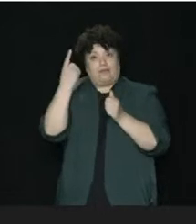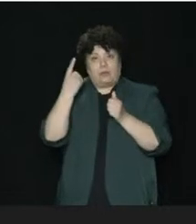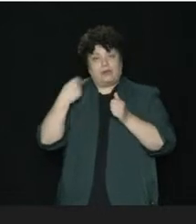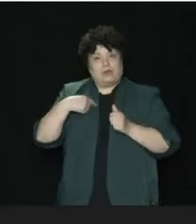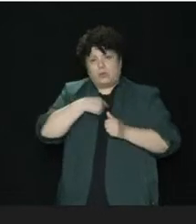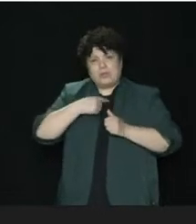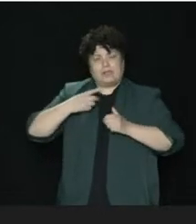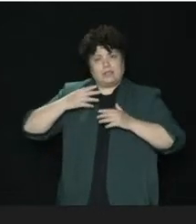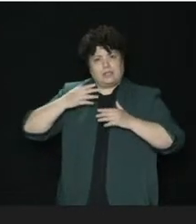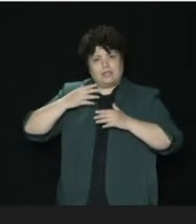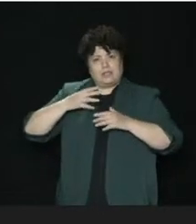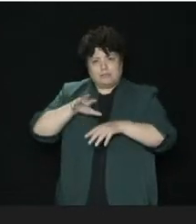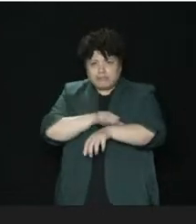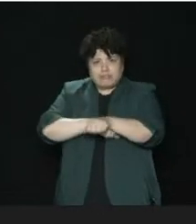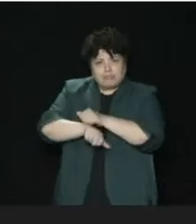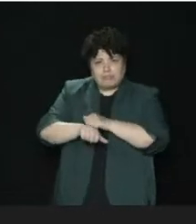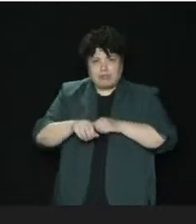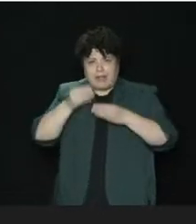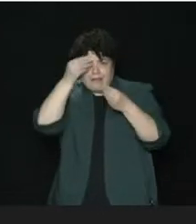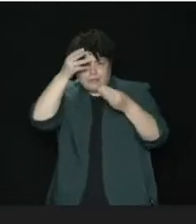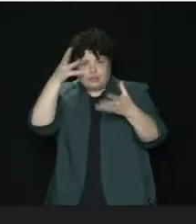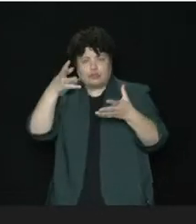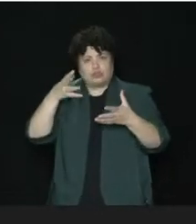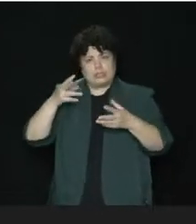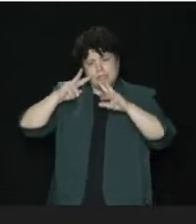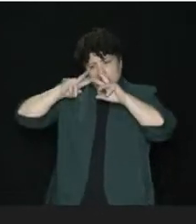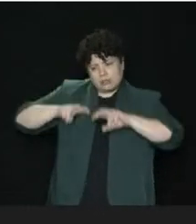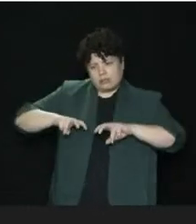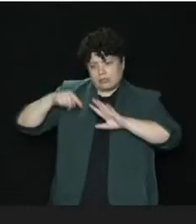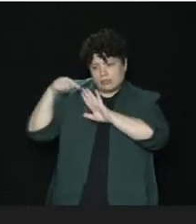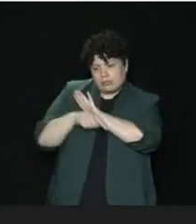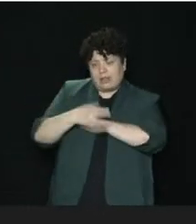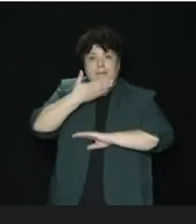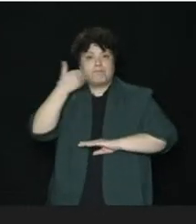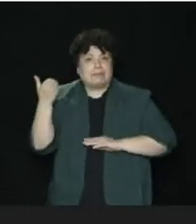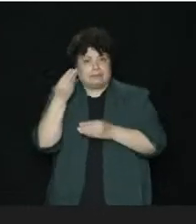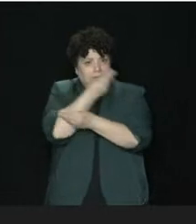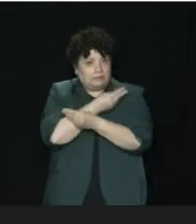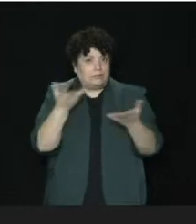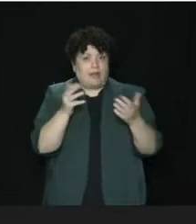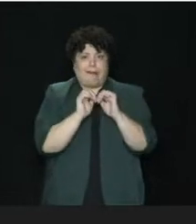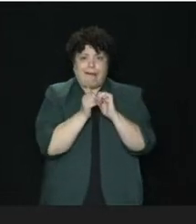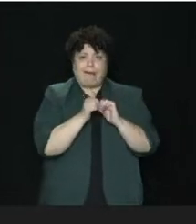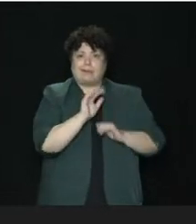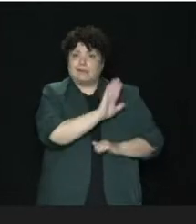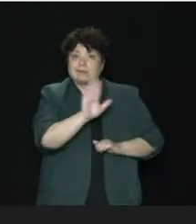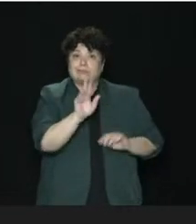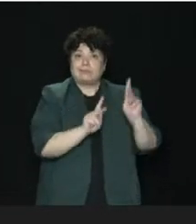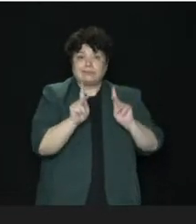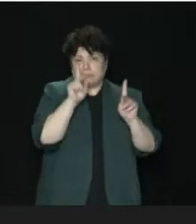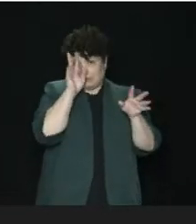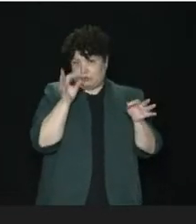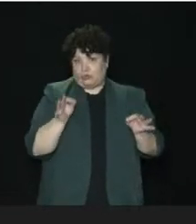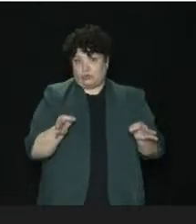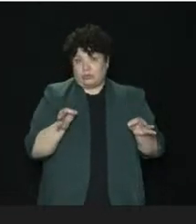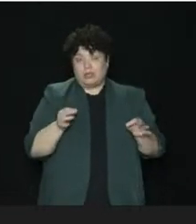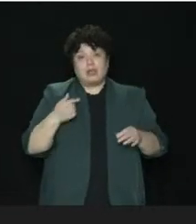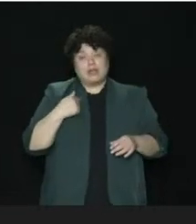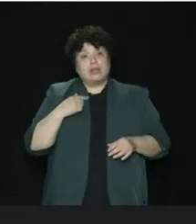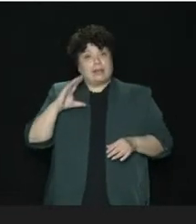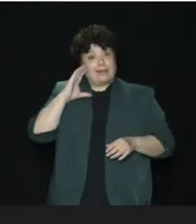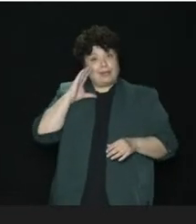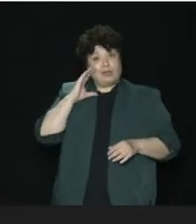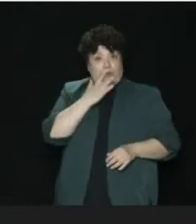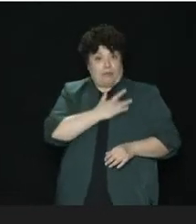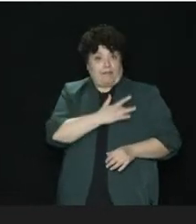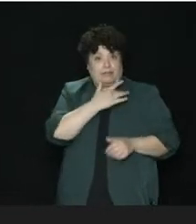best information in order for everyone to make a decision. What I've also heard from Chief Medical Officers is that